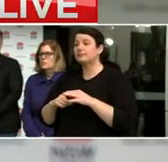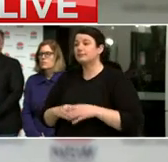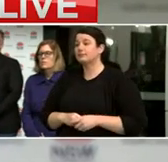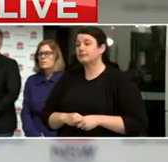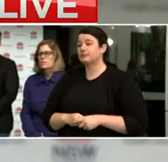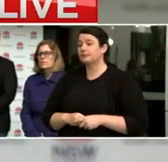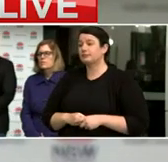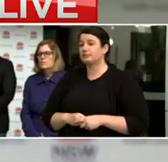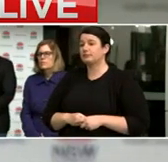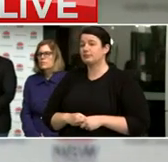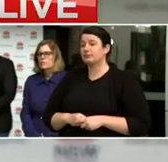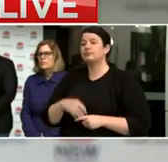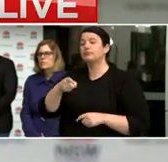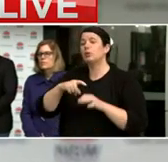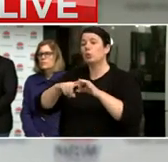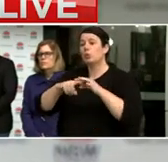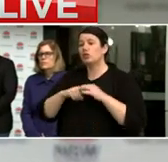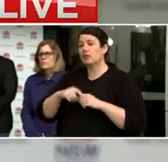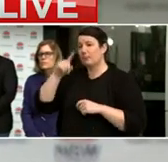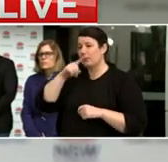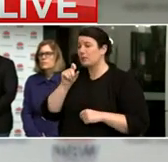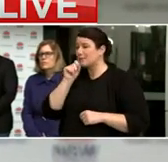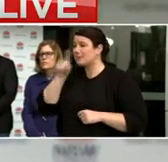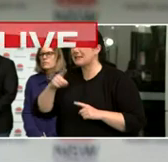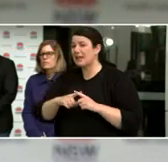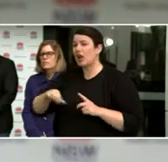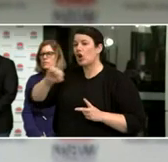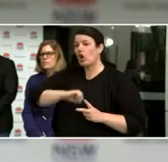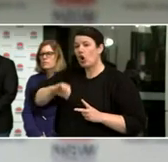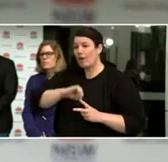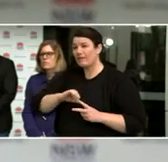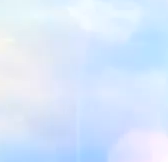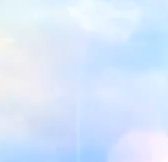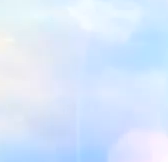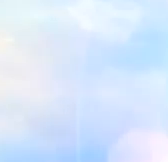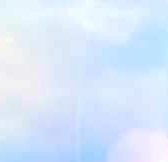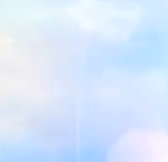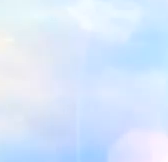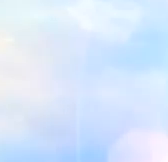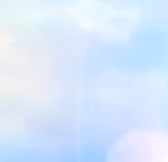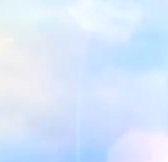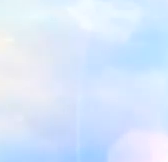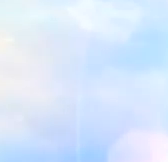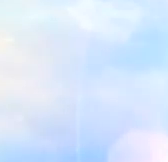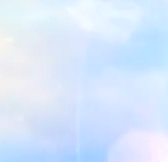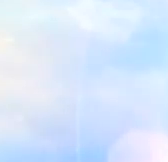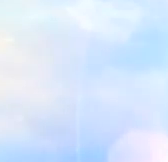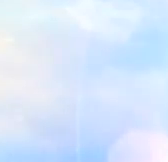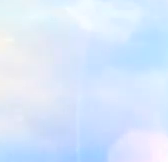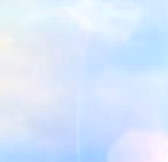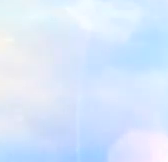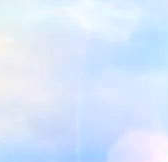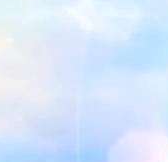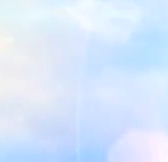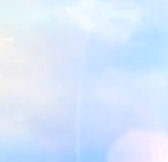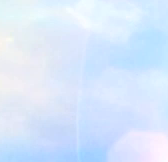today. Chris. Okay, that was New South Wales Health Minister there, Brad Hazzard. Just updating some of those latest figures. There have